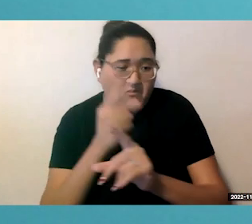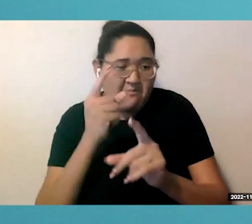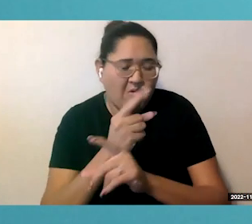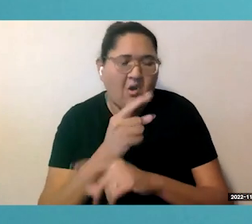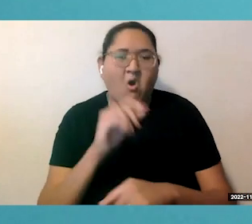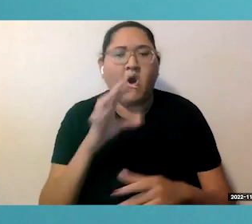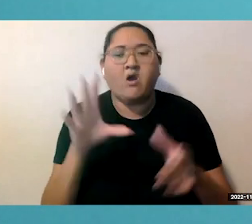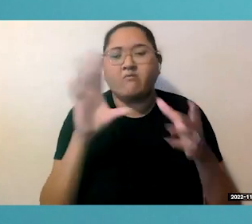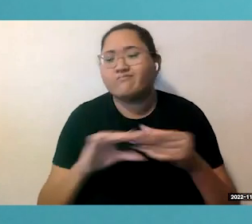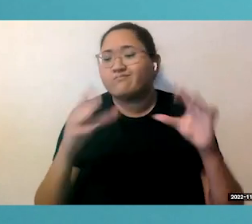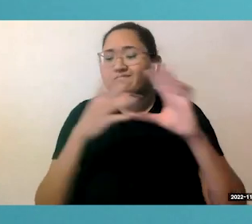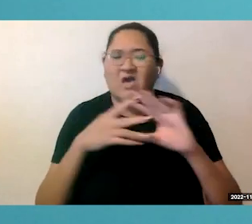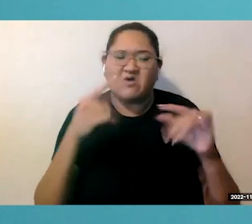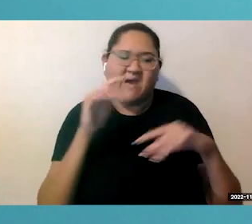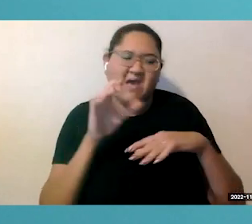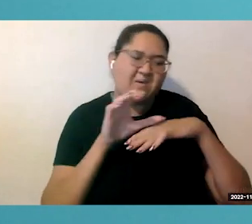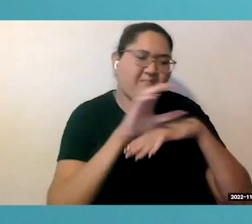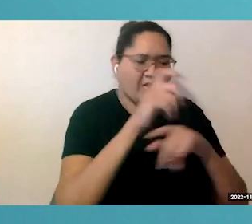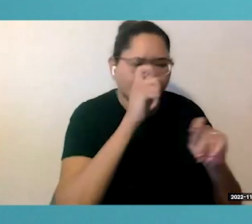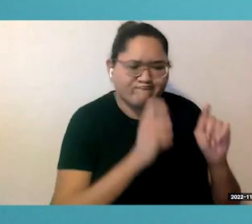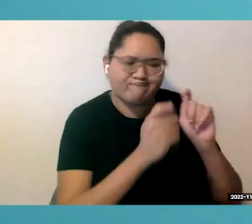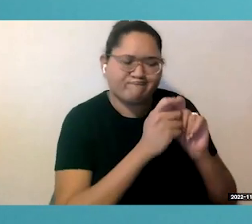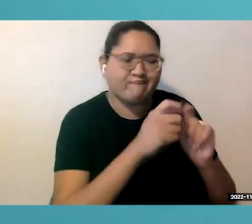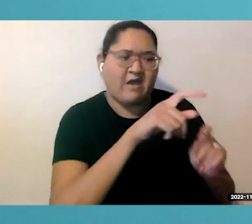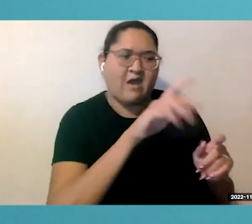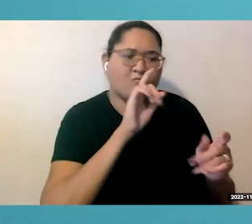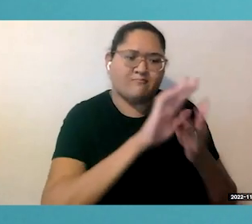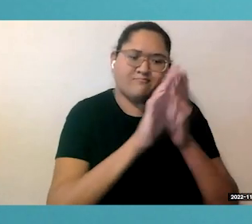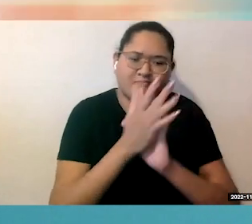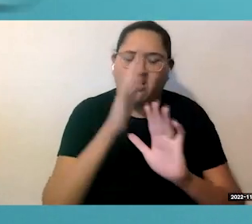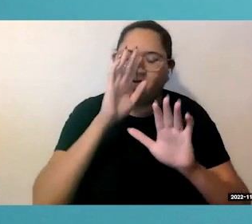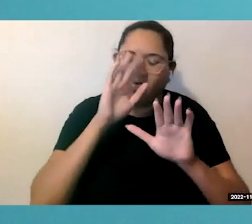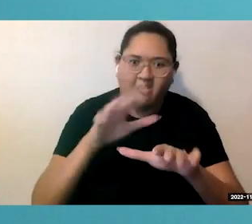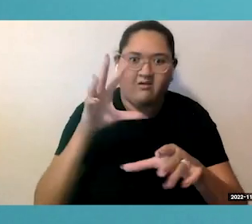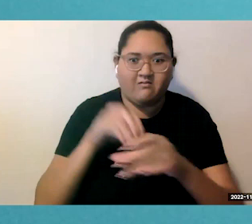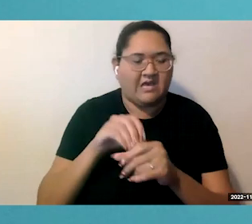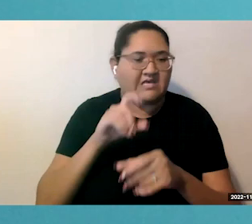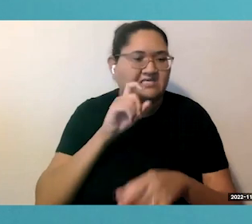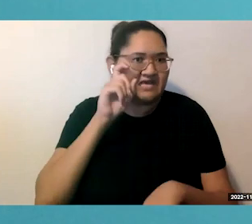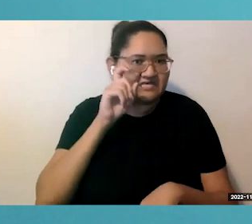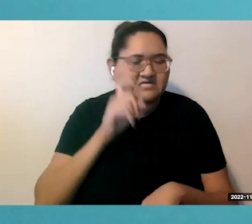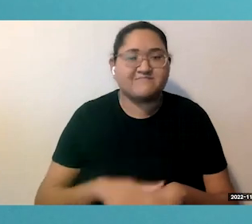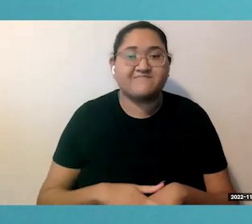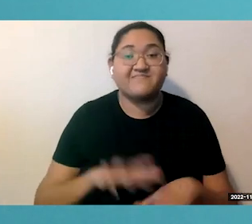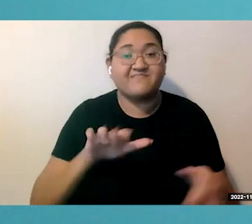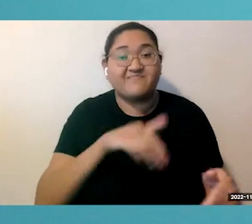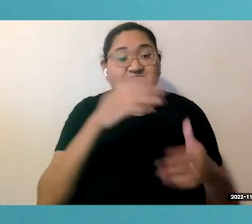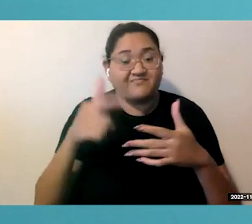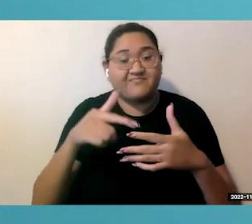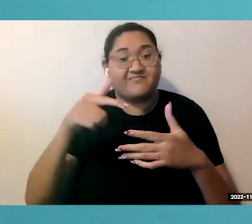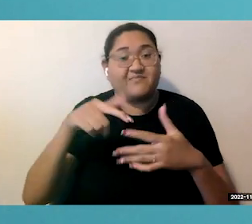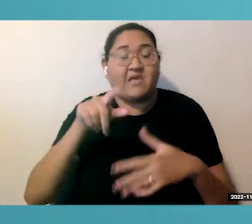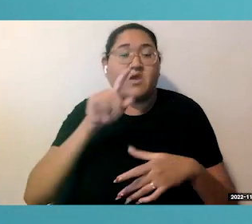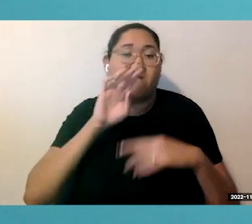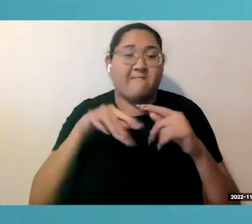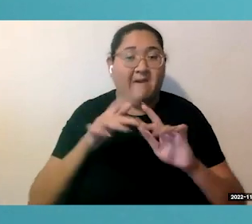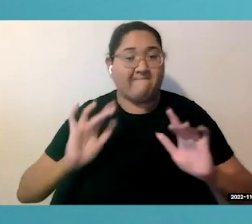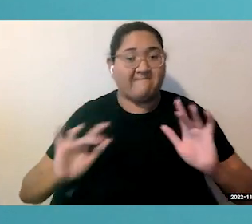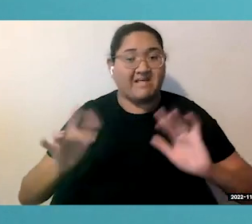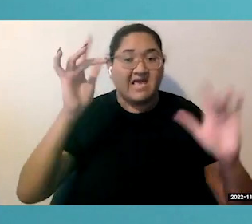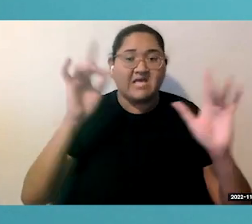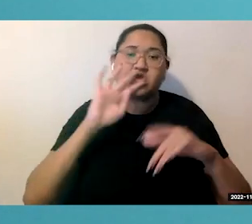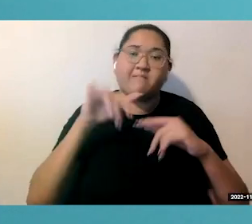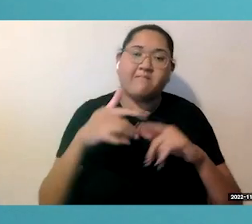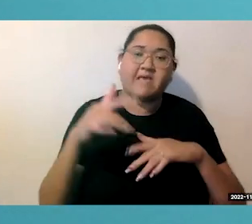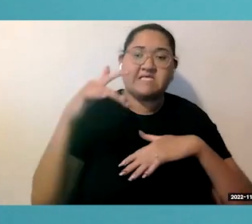pictures, and using authority to pressure or blackmail someone into intimacy. Molestation is when someone touches the private